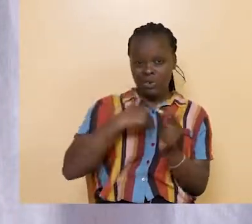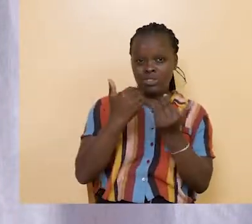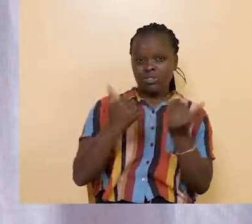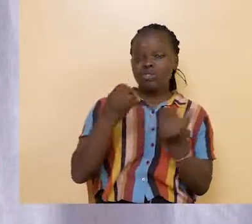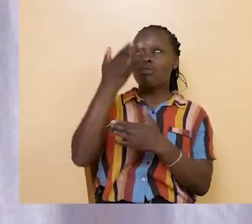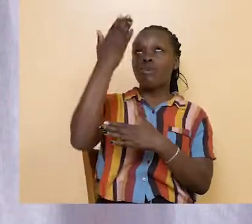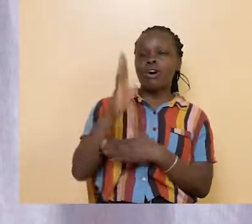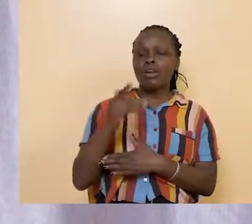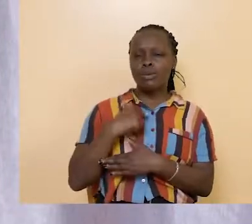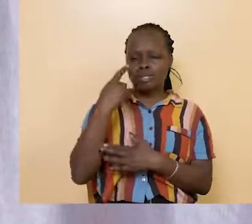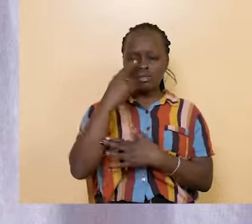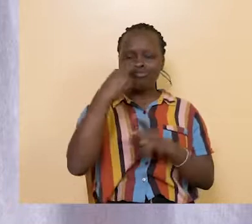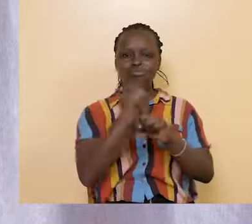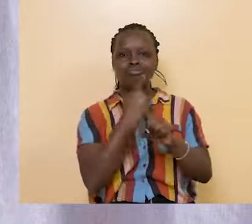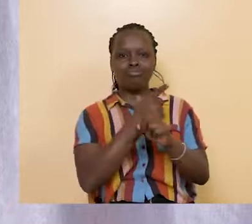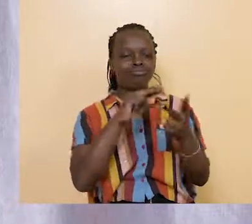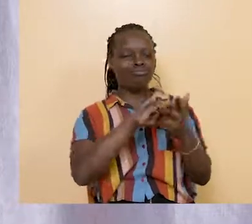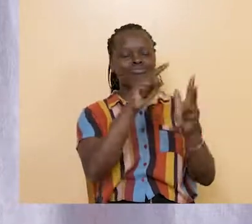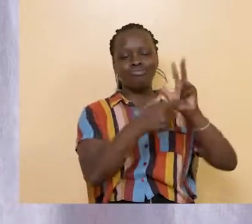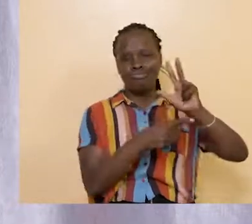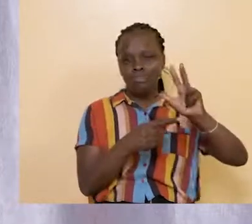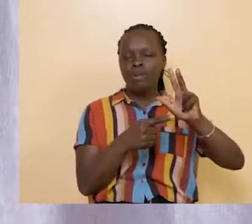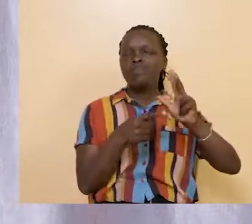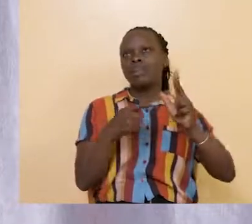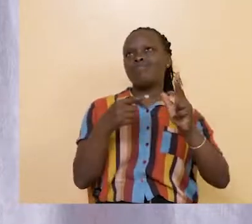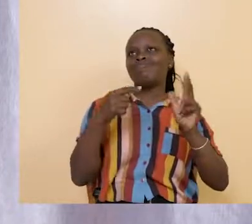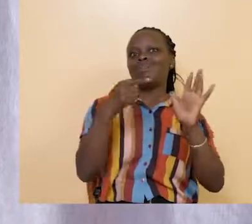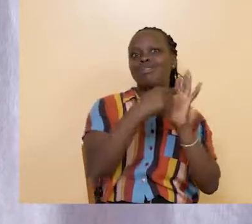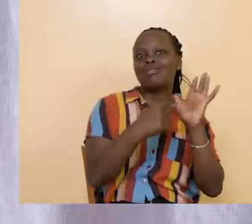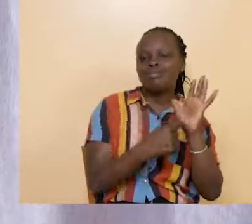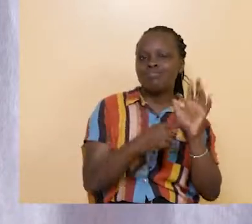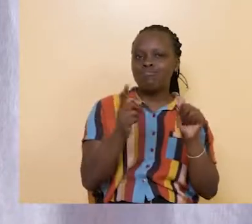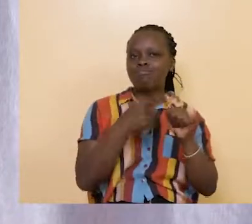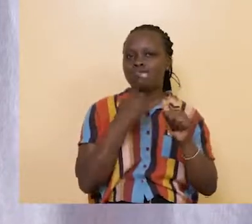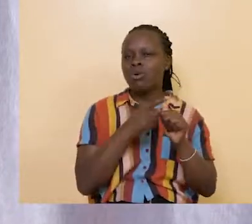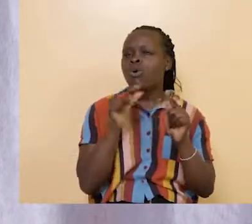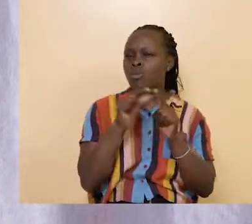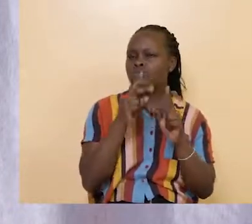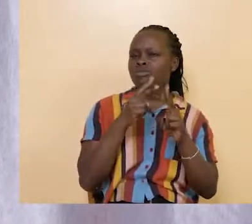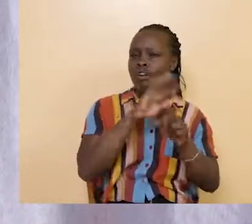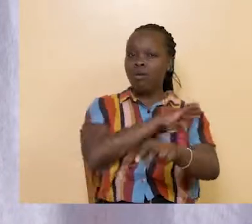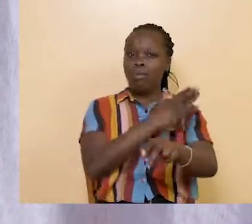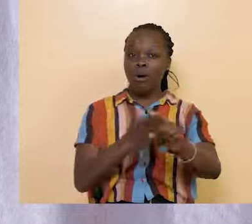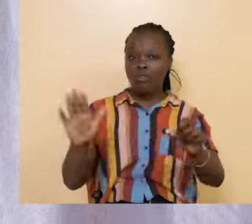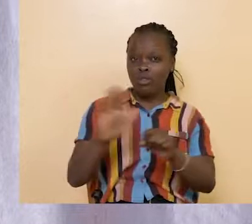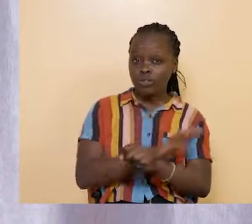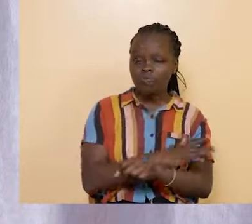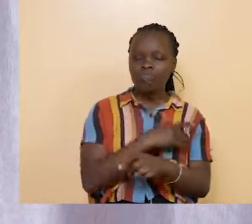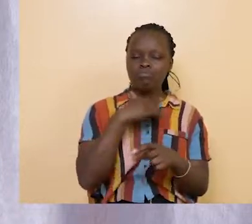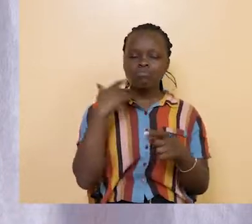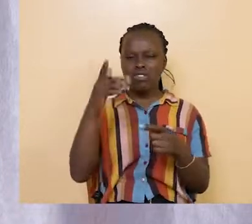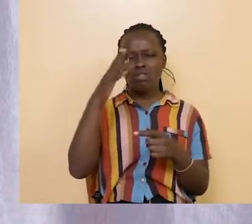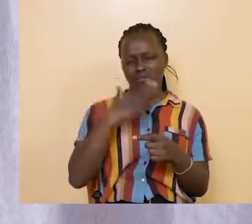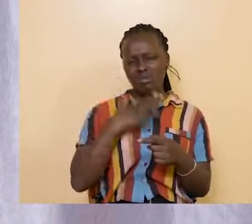we're going to look at this in three very simple points, which are: words are powerful.